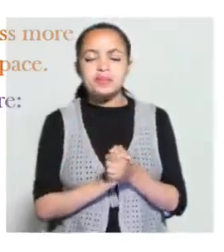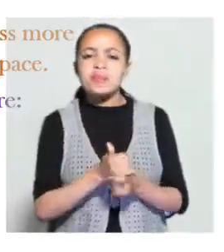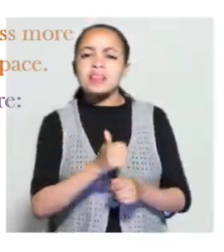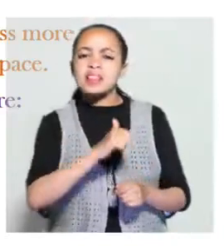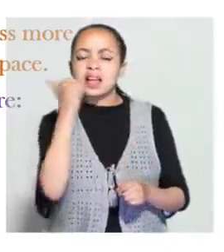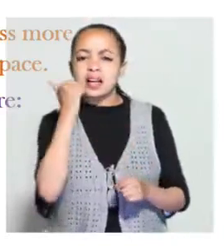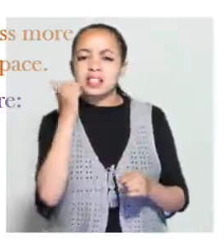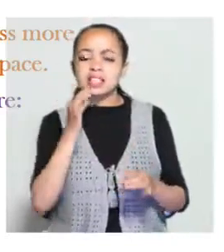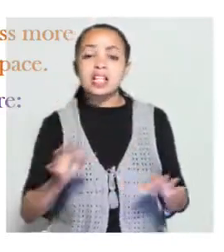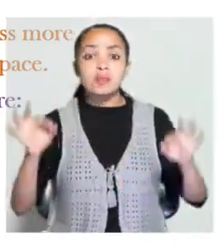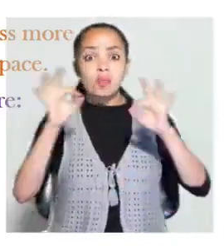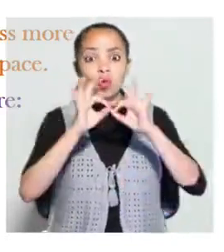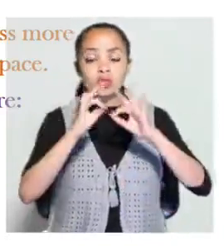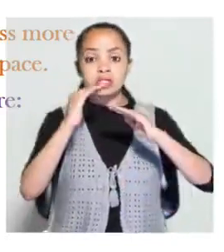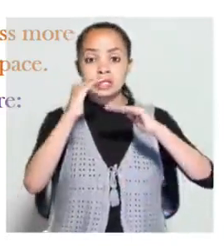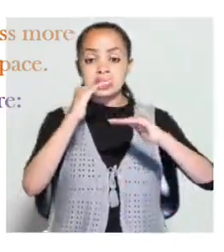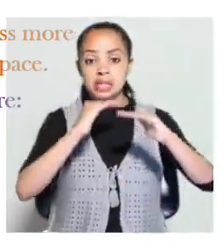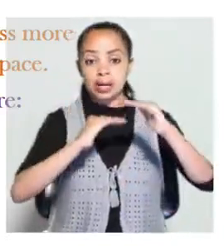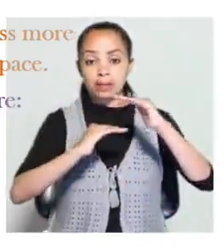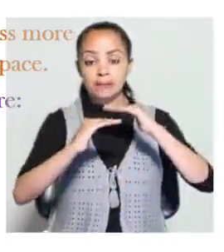Another most important step of